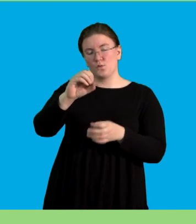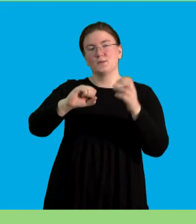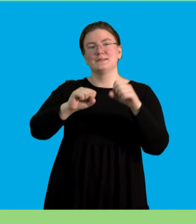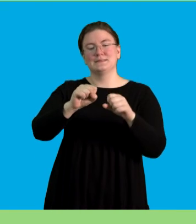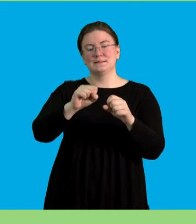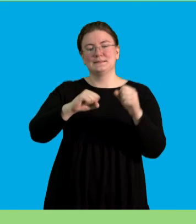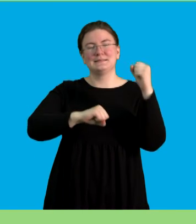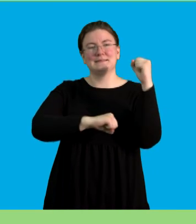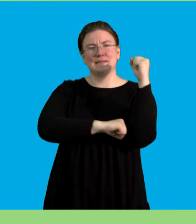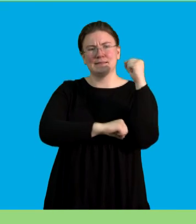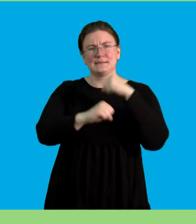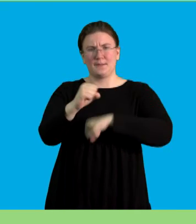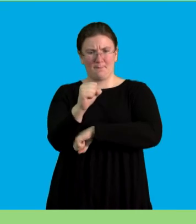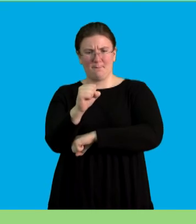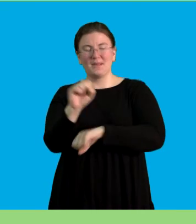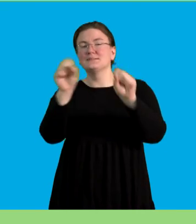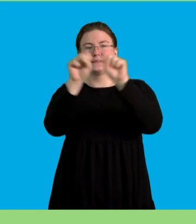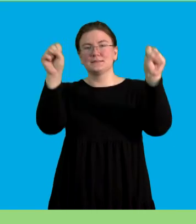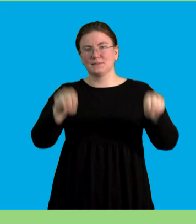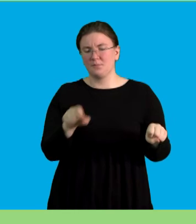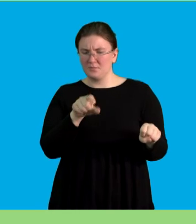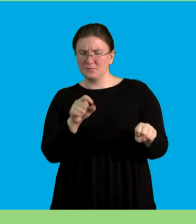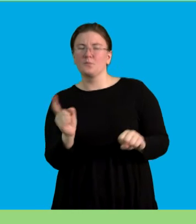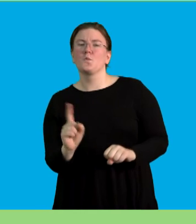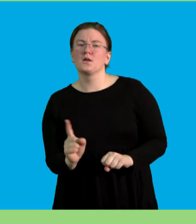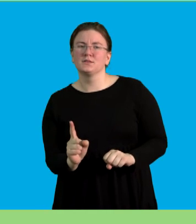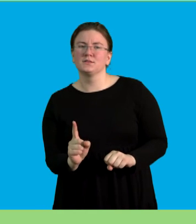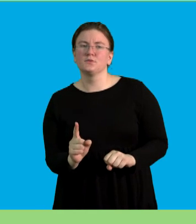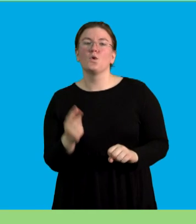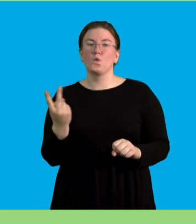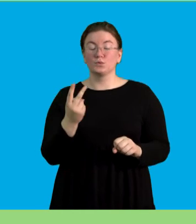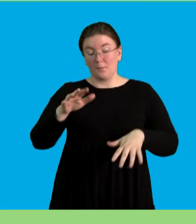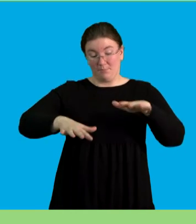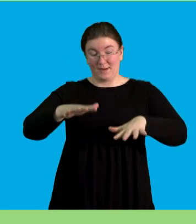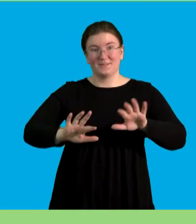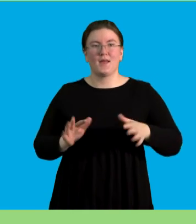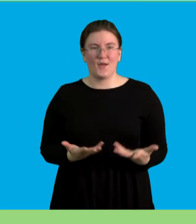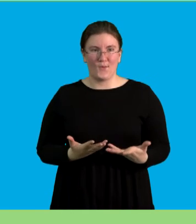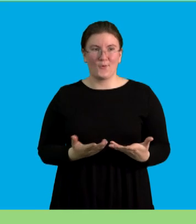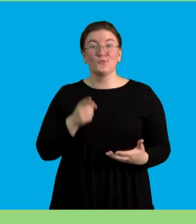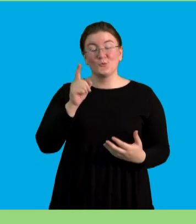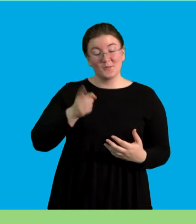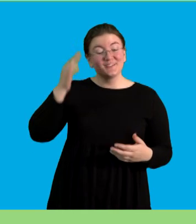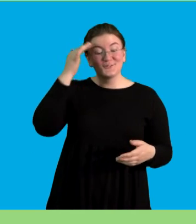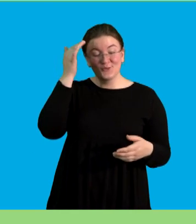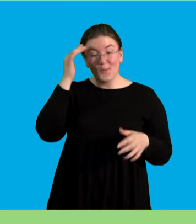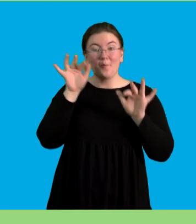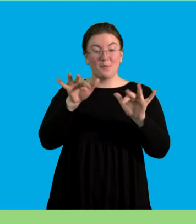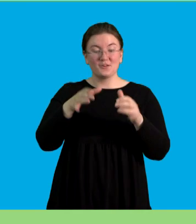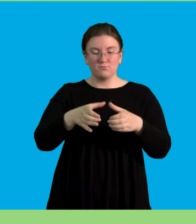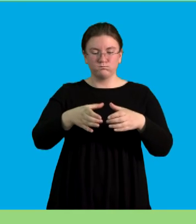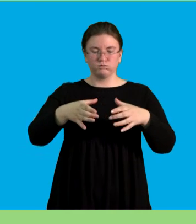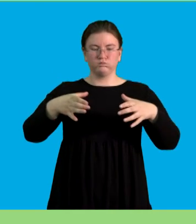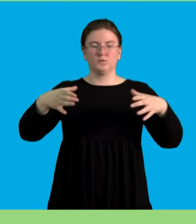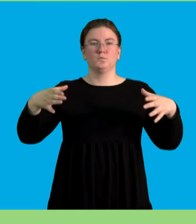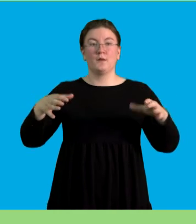it is kept balanced. You should also know how a population grows,